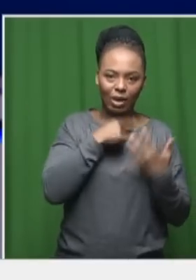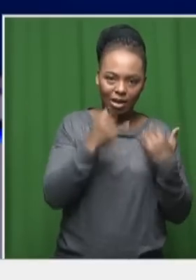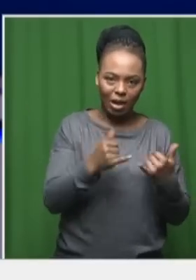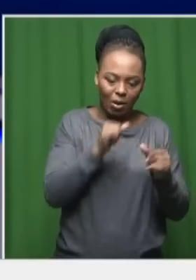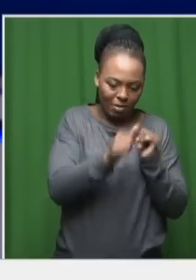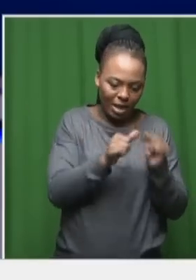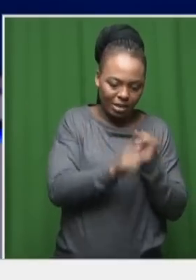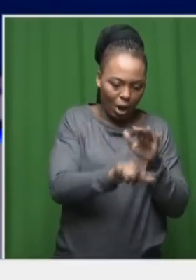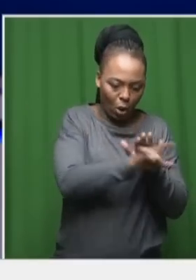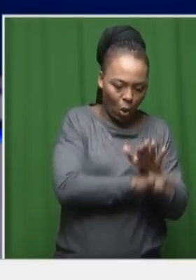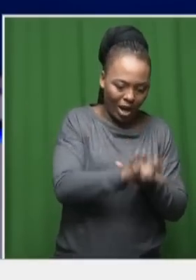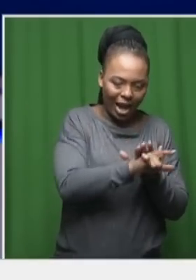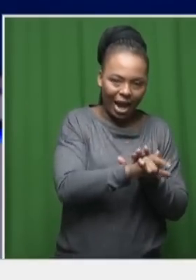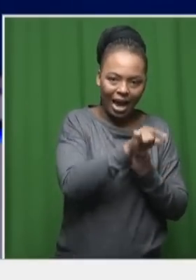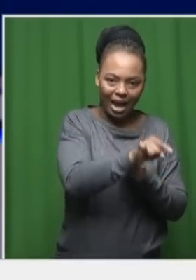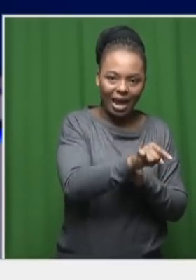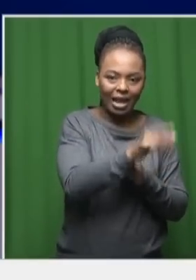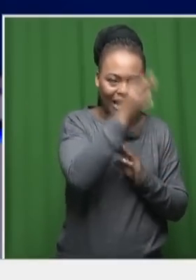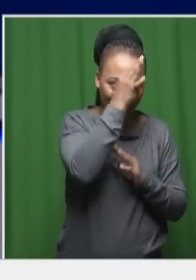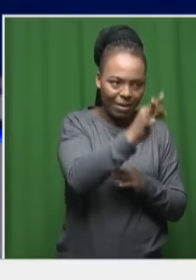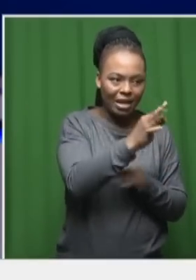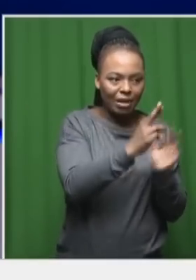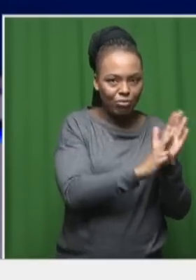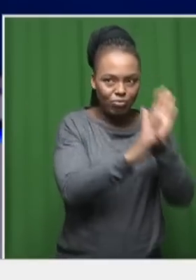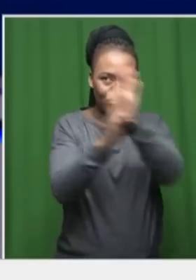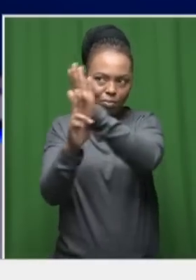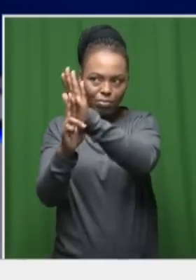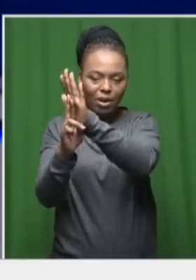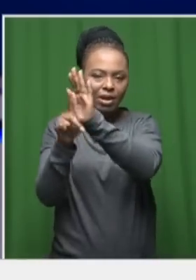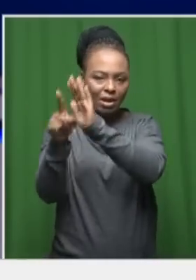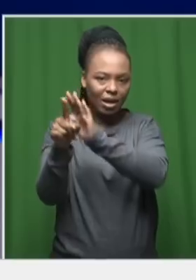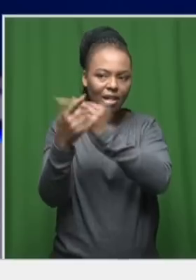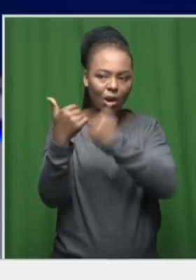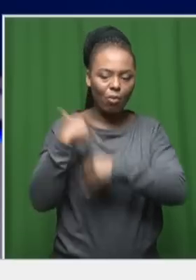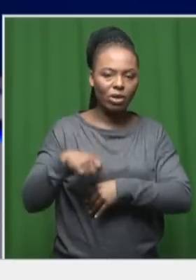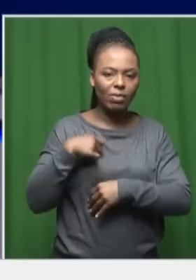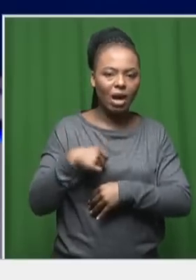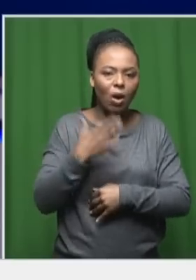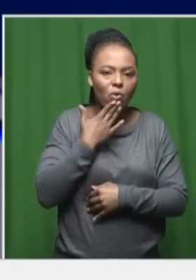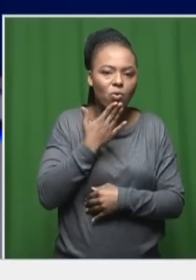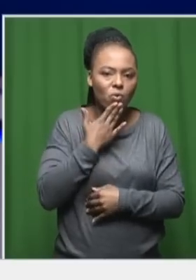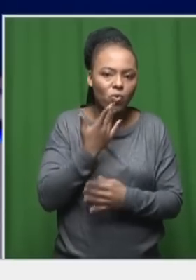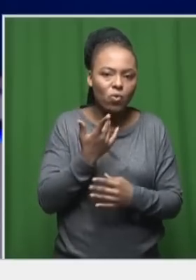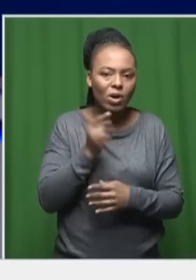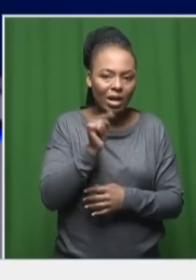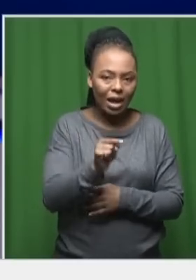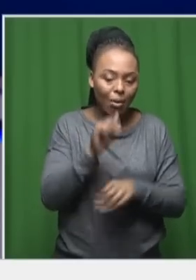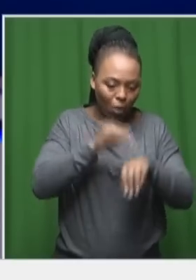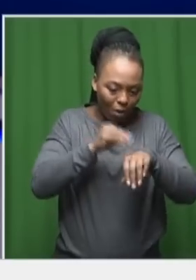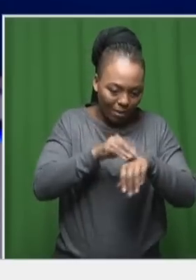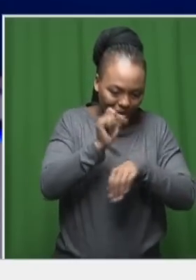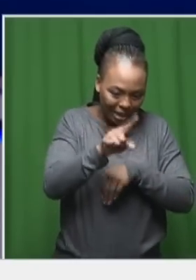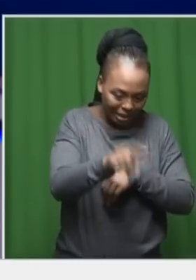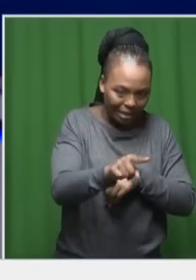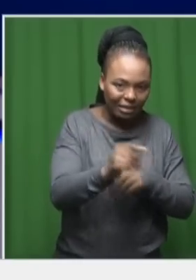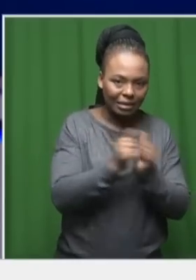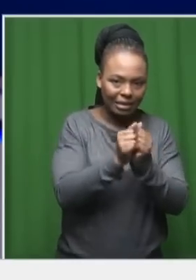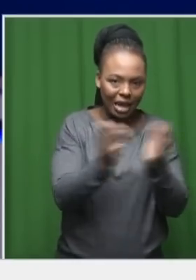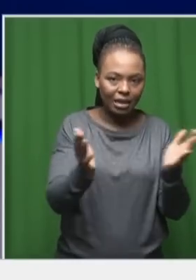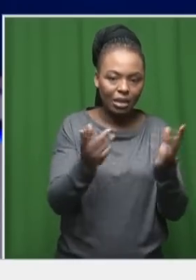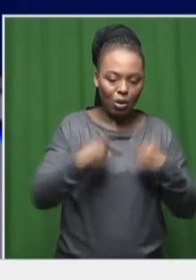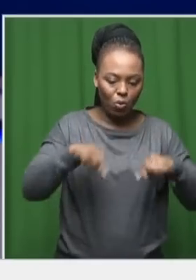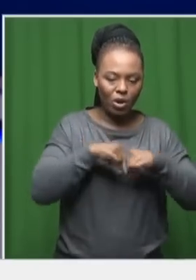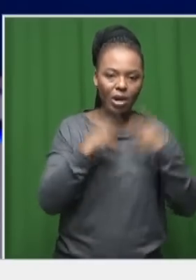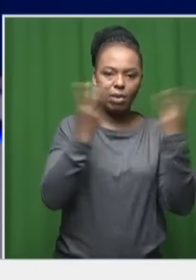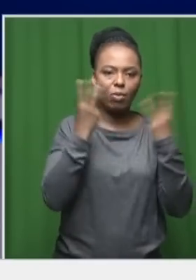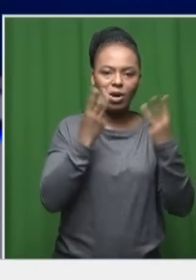do we send to parliament? And let's start even at the basics. Who do we send to municipalities? Because I tend to find that's where the problem starts. We as communities don't hold those